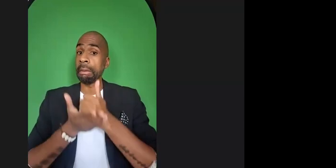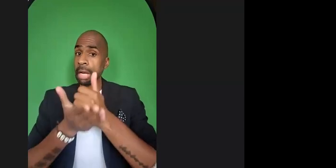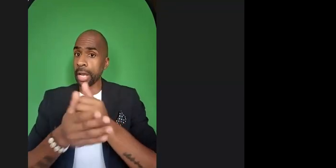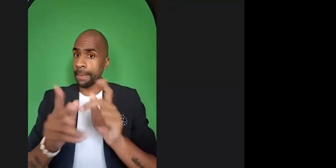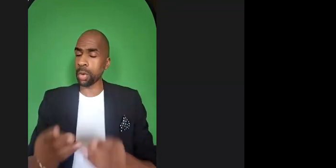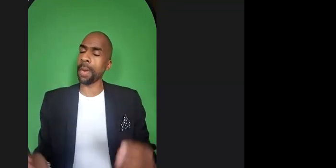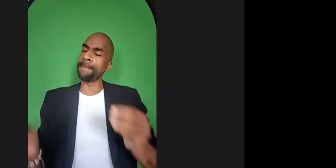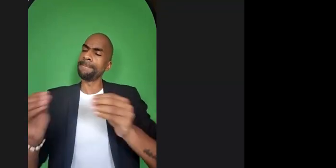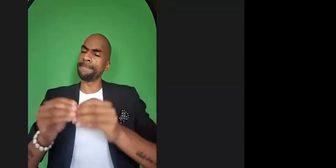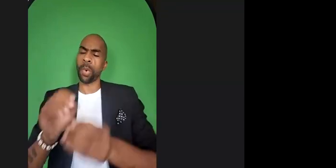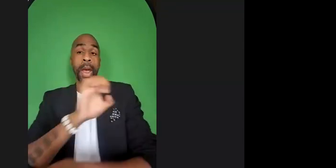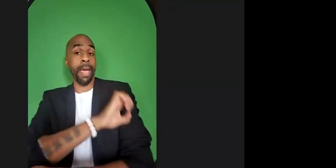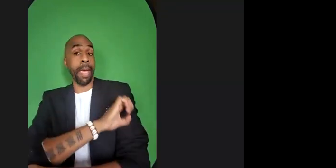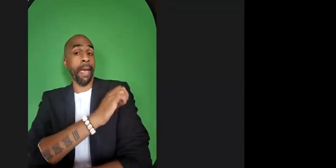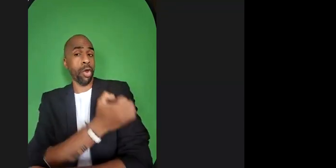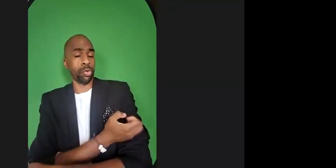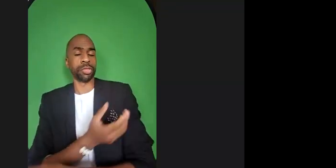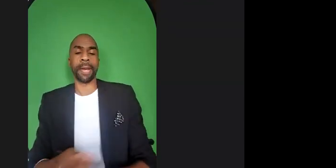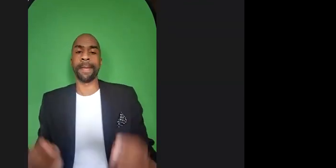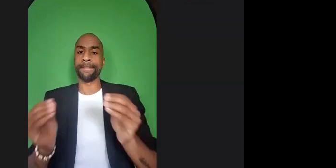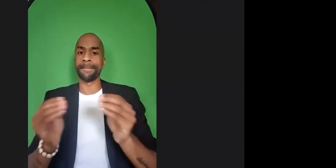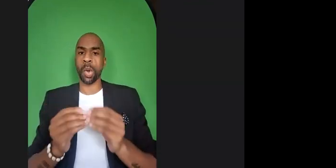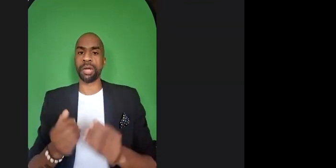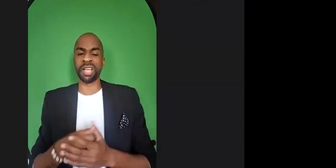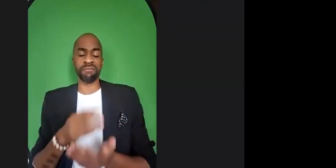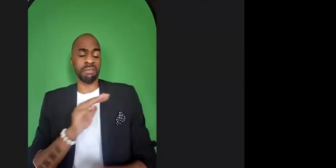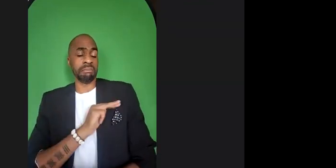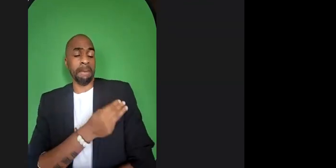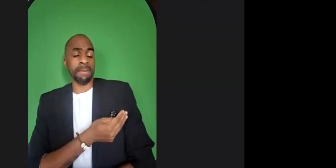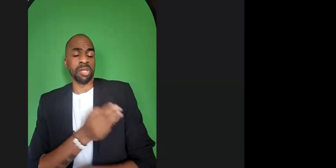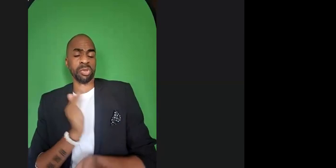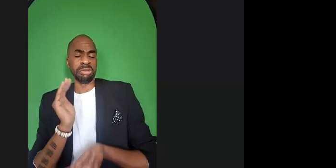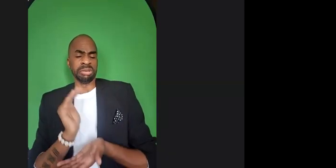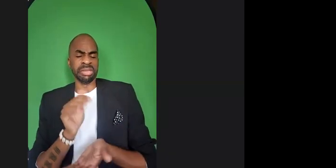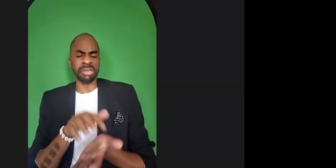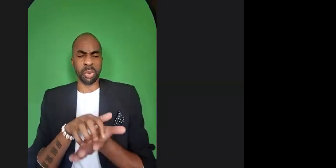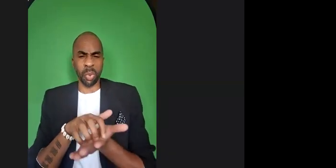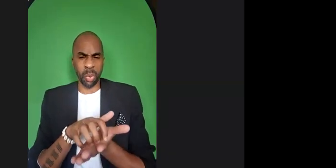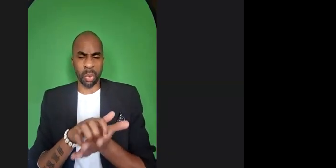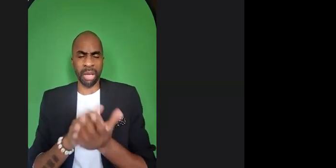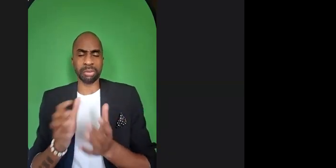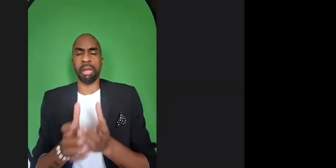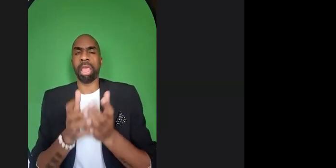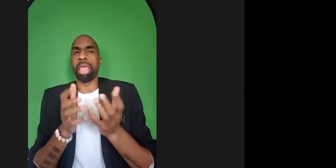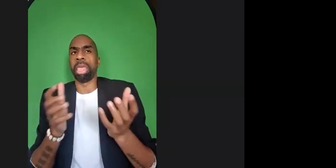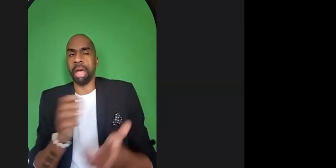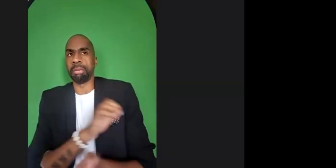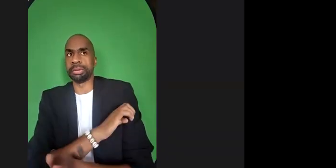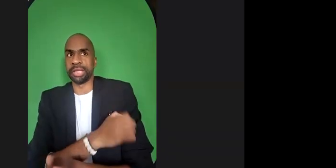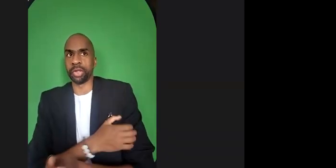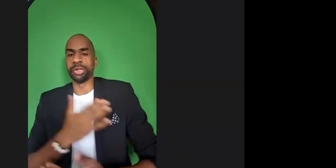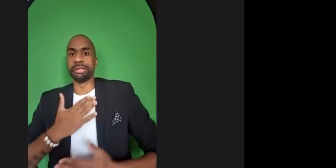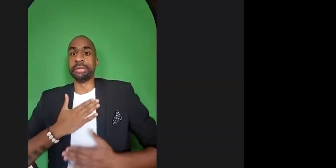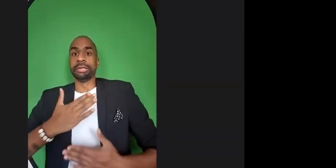energy, because when the breathing muscles are weak, it can take a lot of energy just to breathe. So people can rest better and